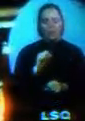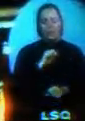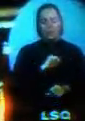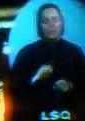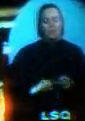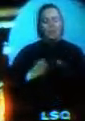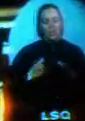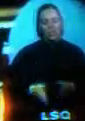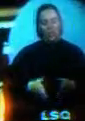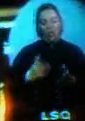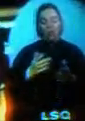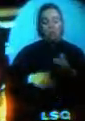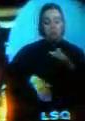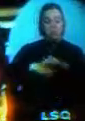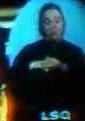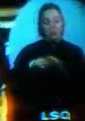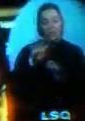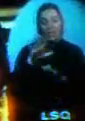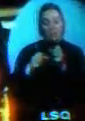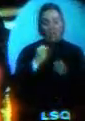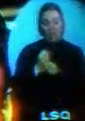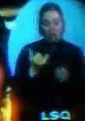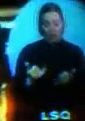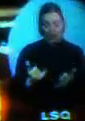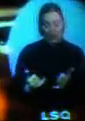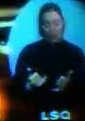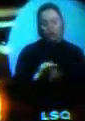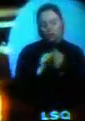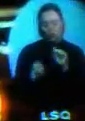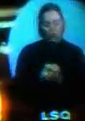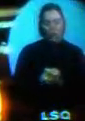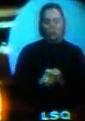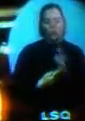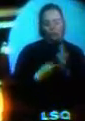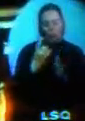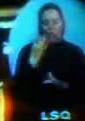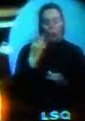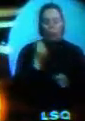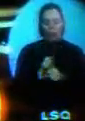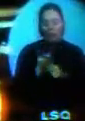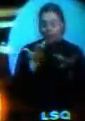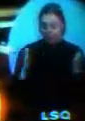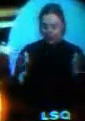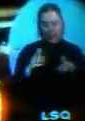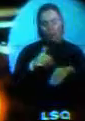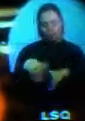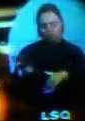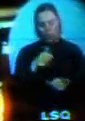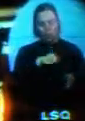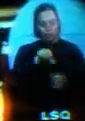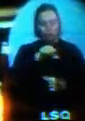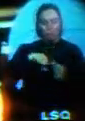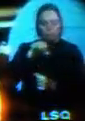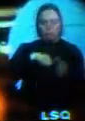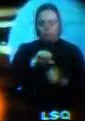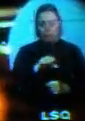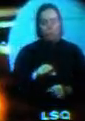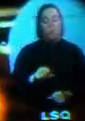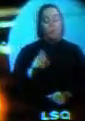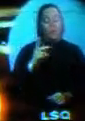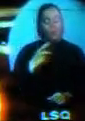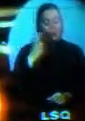to one single term of 8 years. We believe that Canadians support this legislation overwhelmingly.